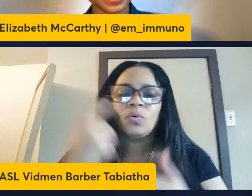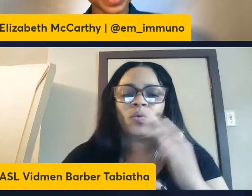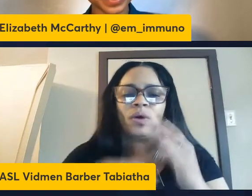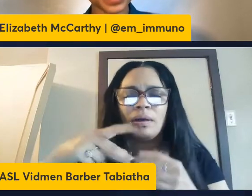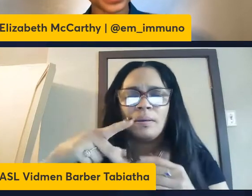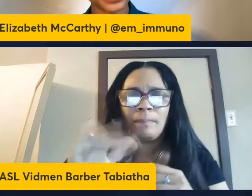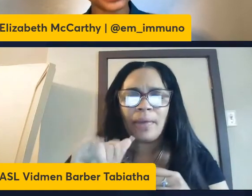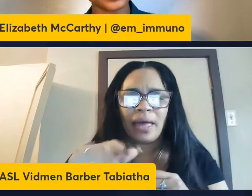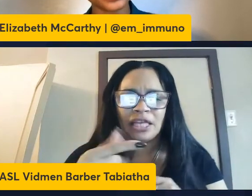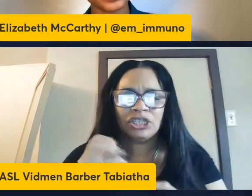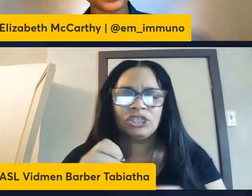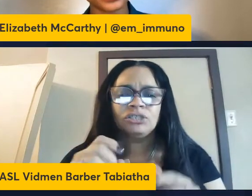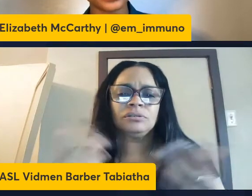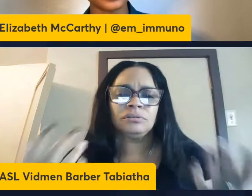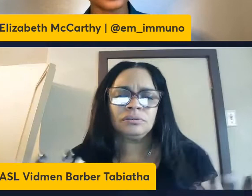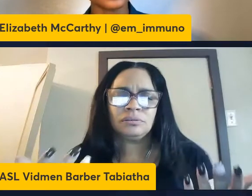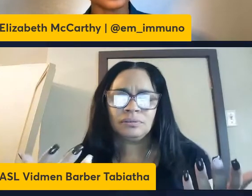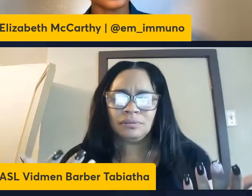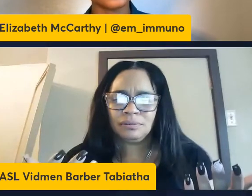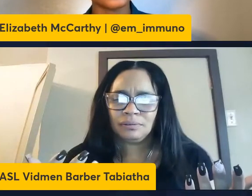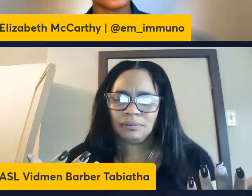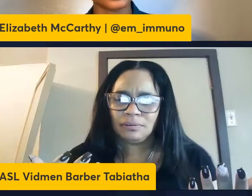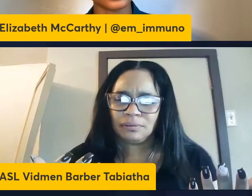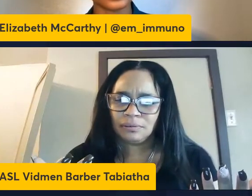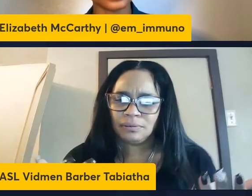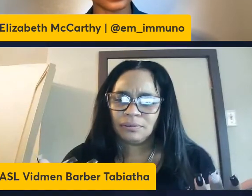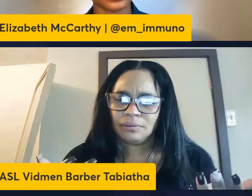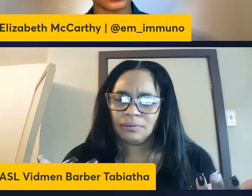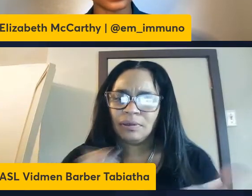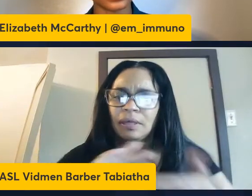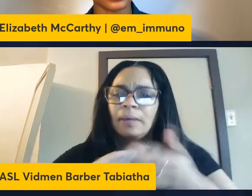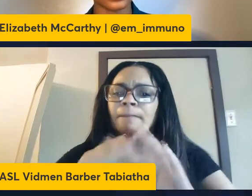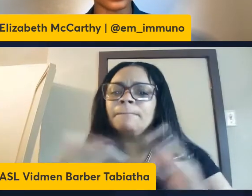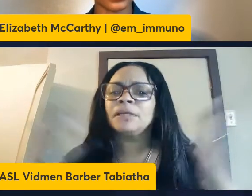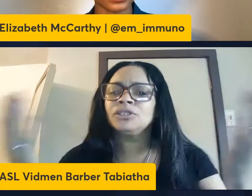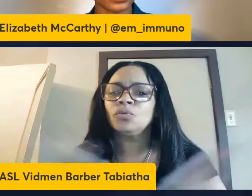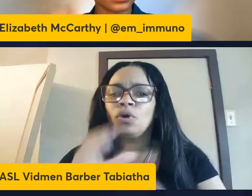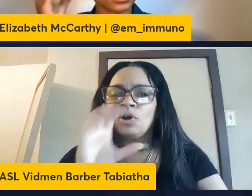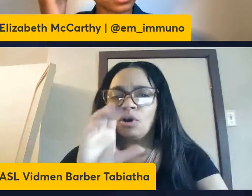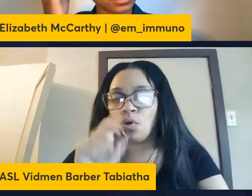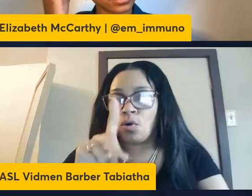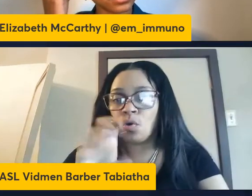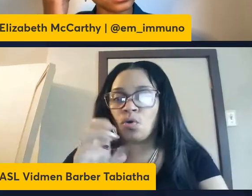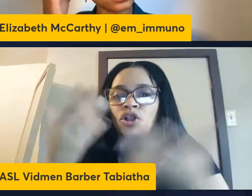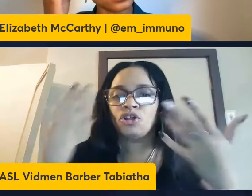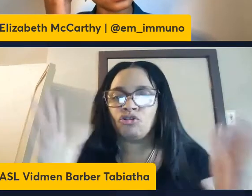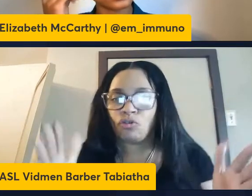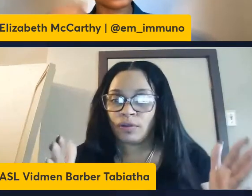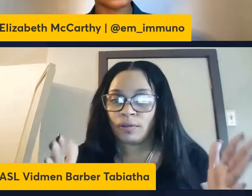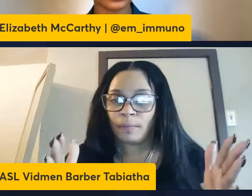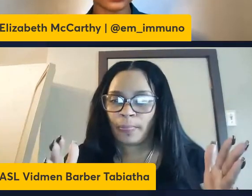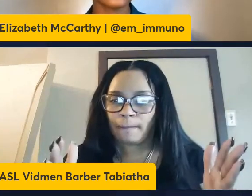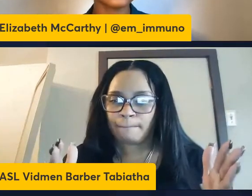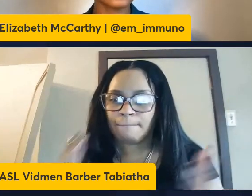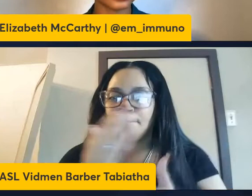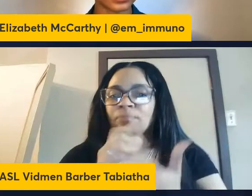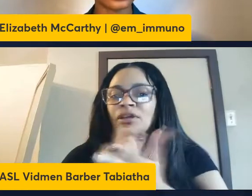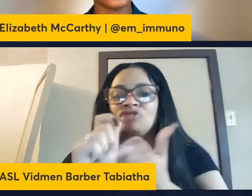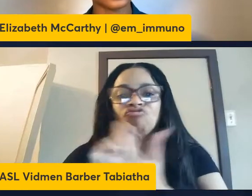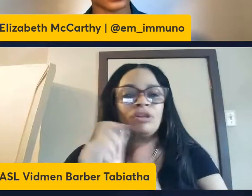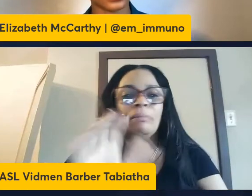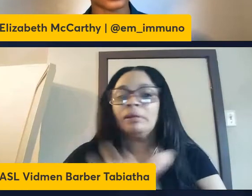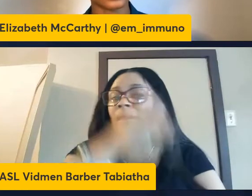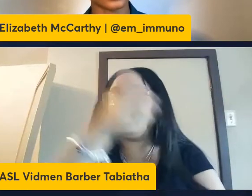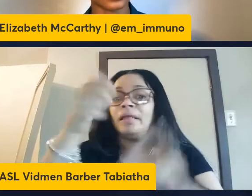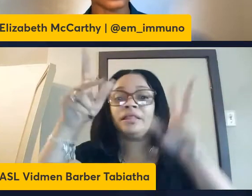that Simone said, it's a piece of, code that is already written by someone else,